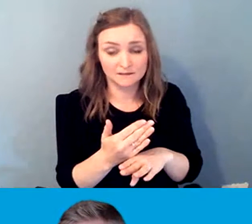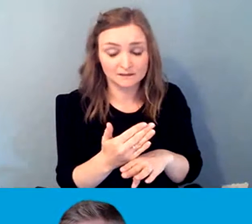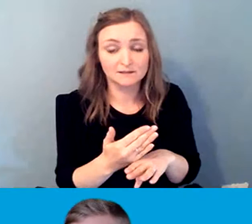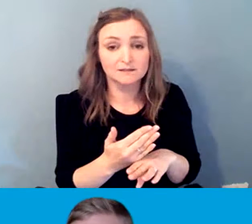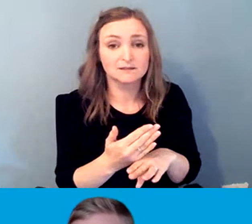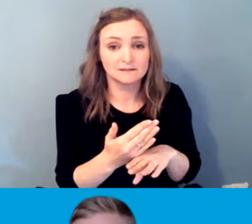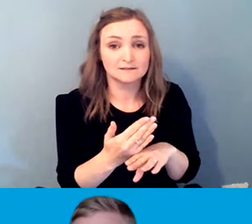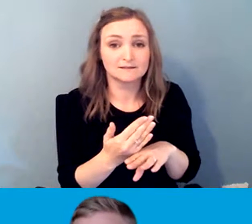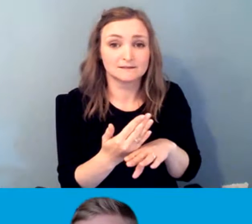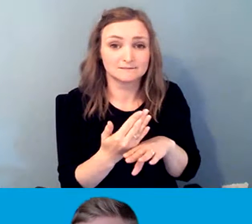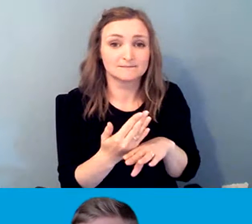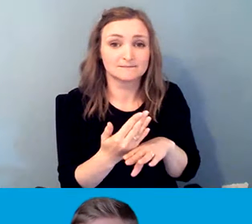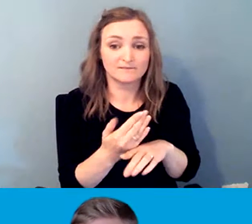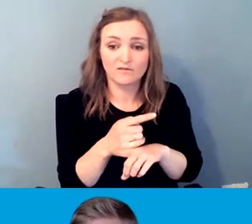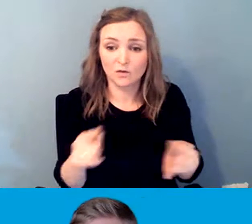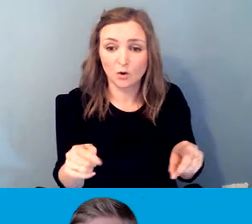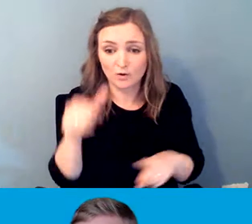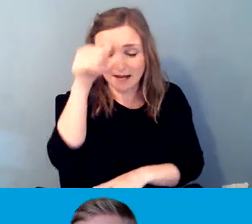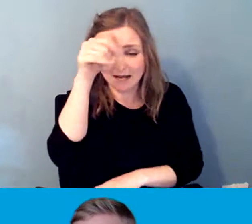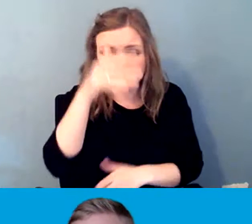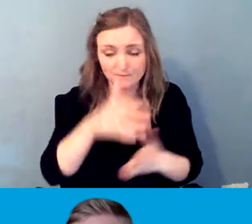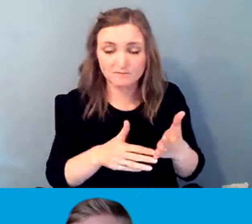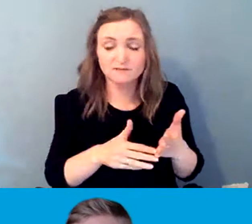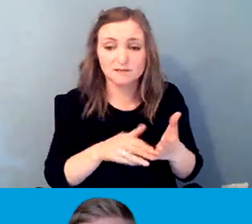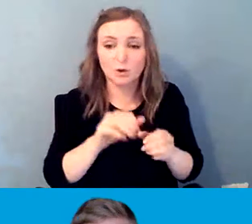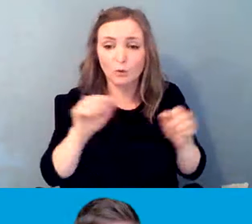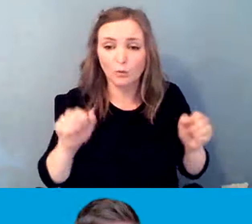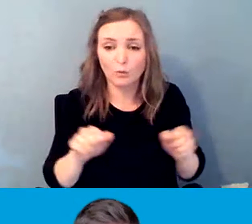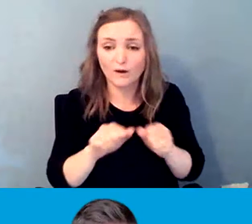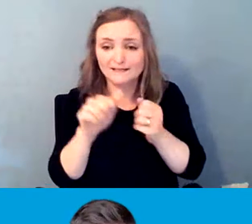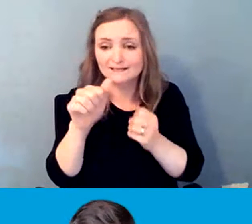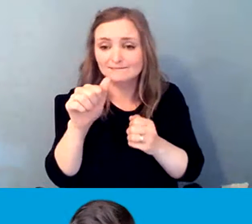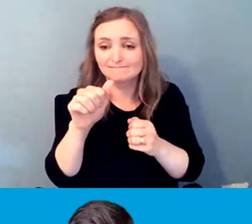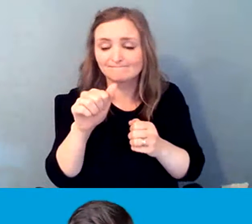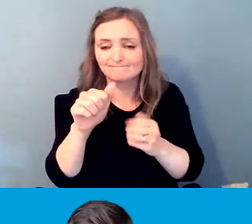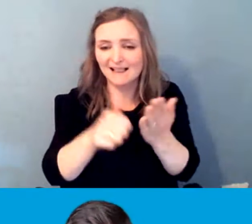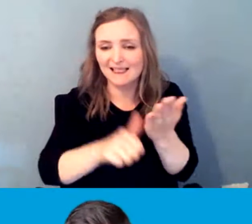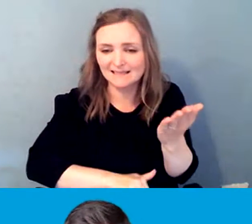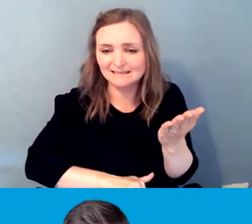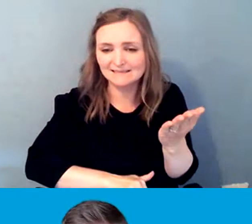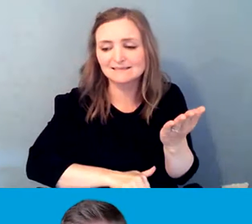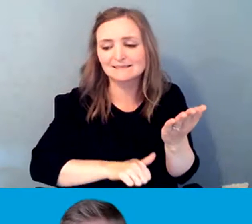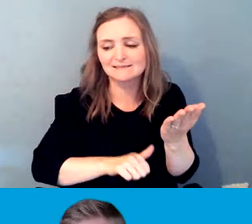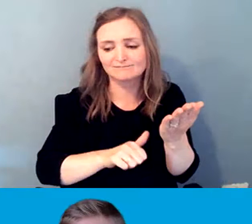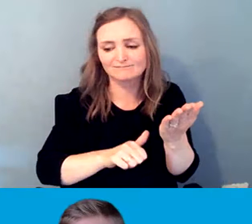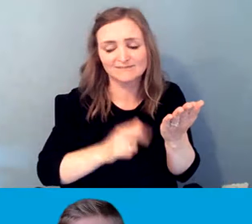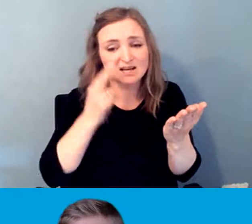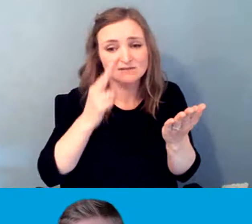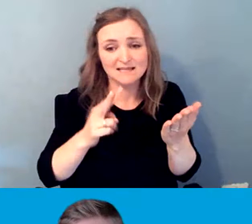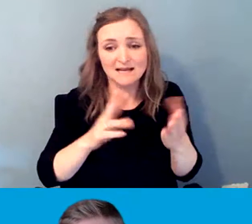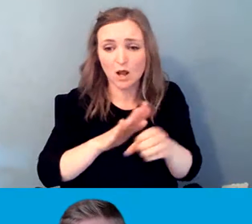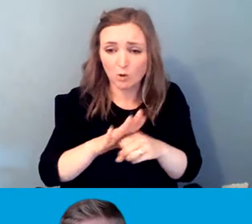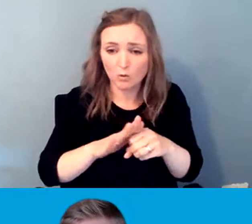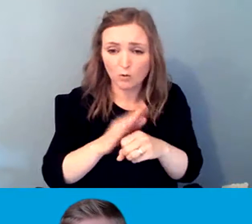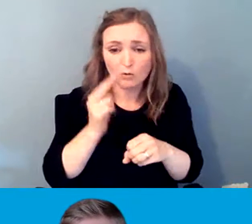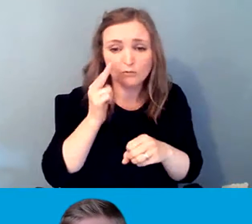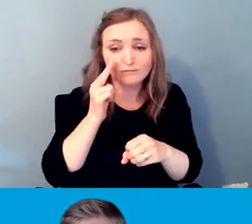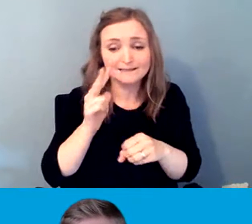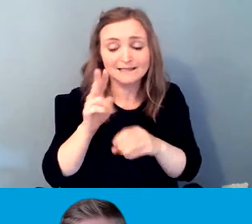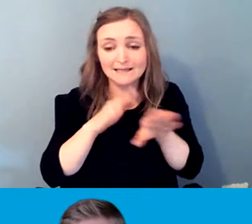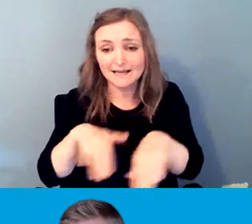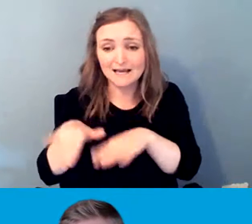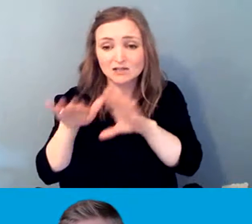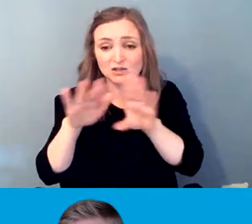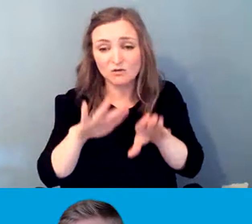are experiencing long wait times. We've noticed it locally. It's happening nationally, about people being able to get through to their